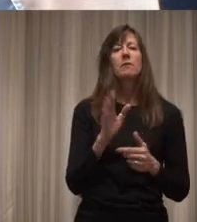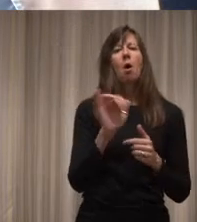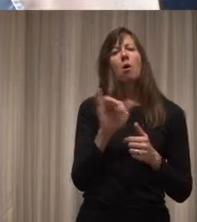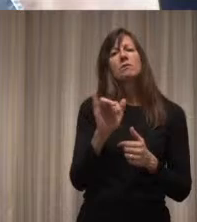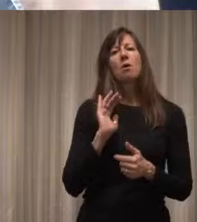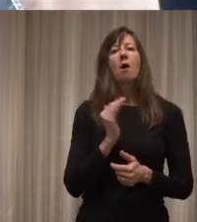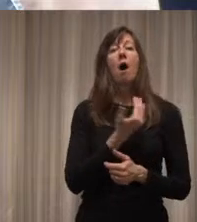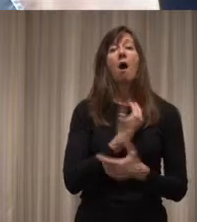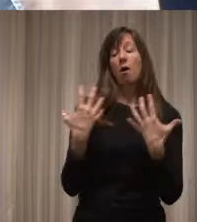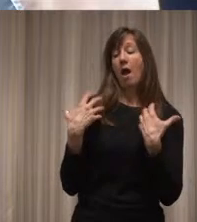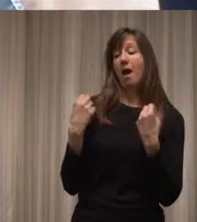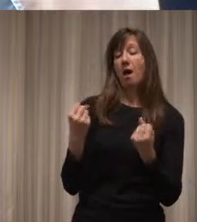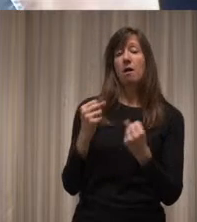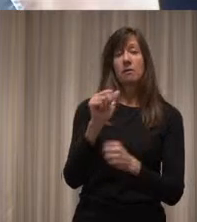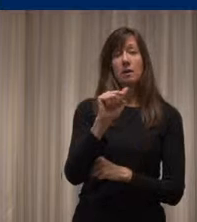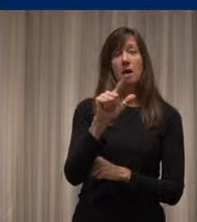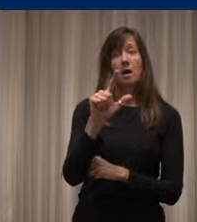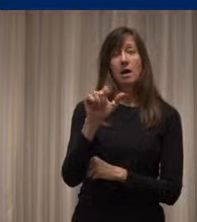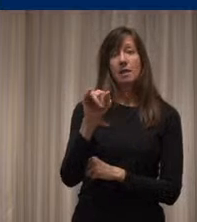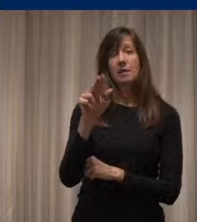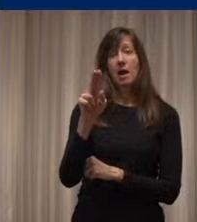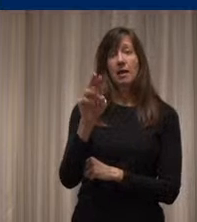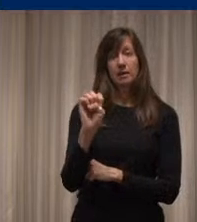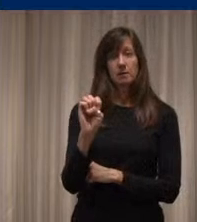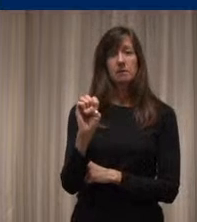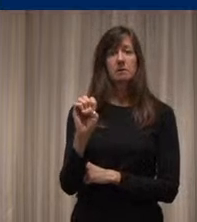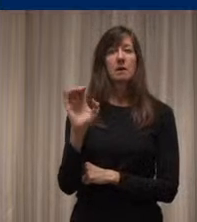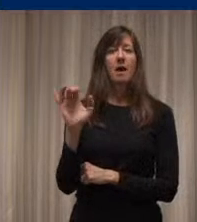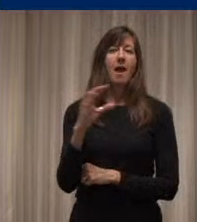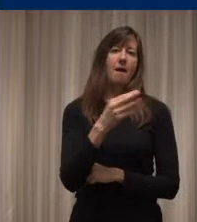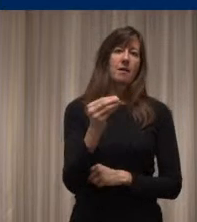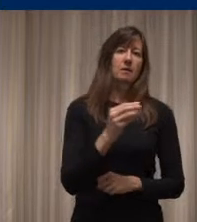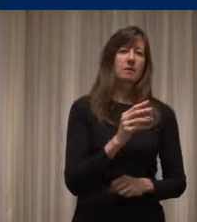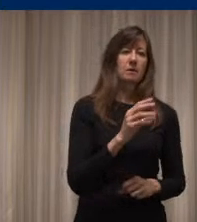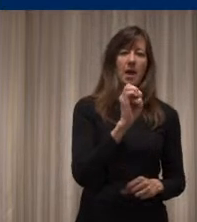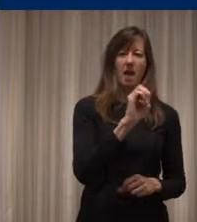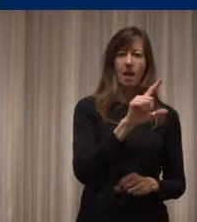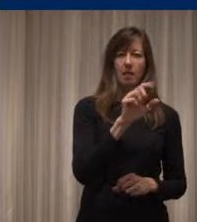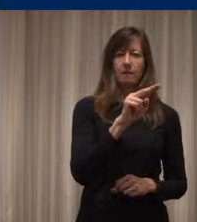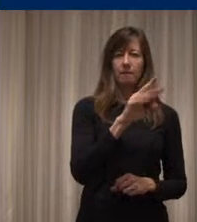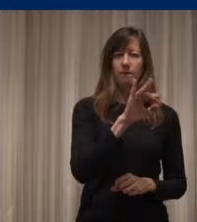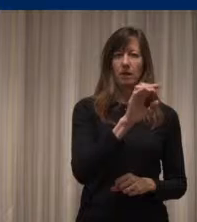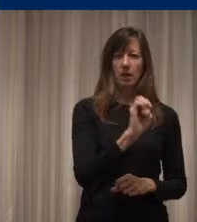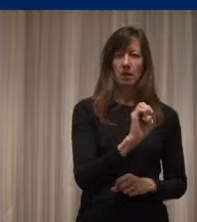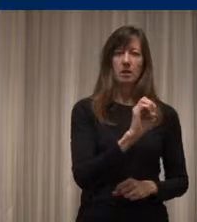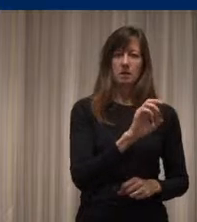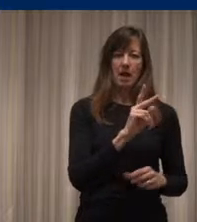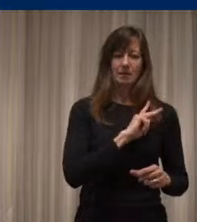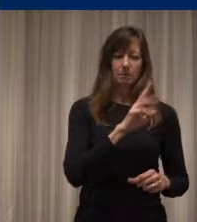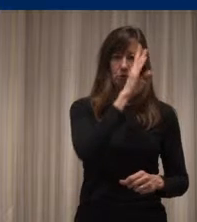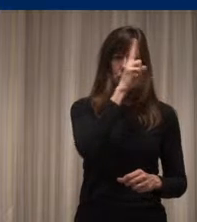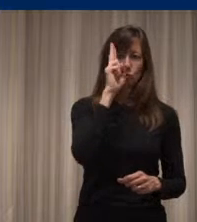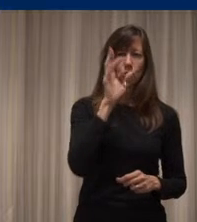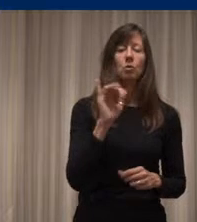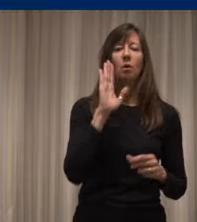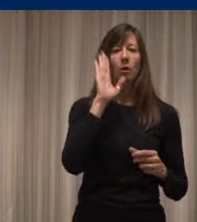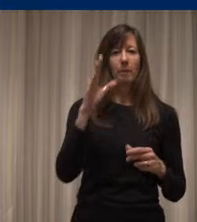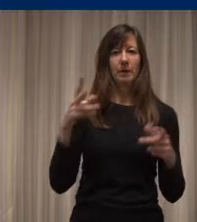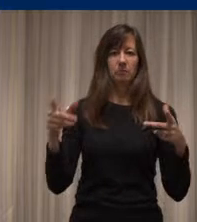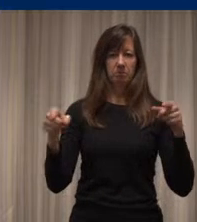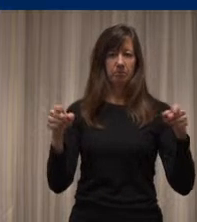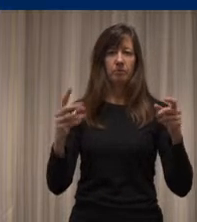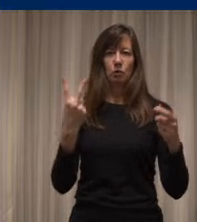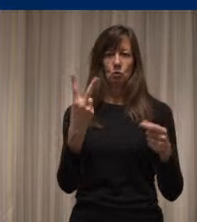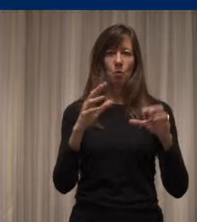our county-led sites in Kingston and Ellenville, and I'll talk about those here now. The one in Kingston will